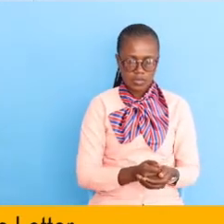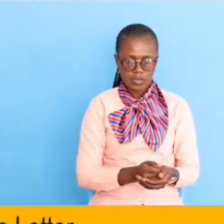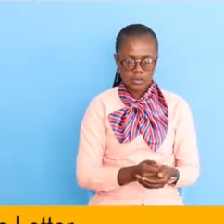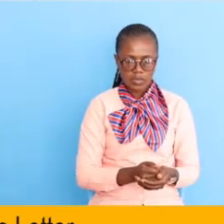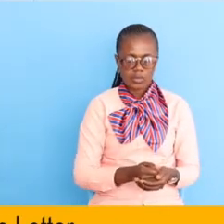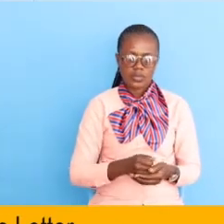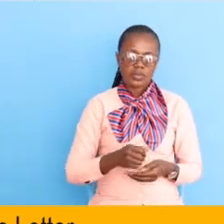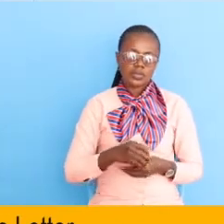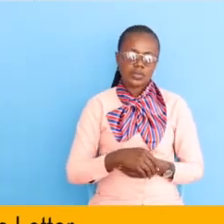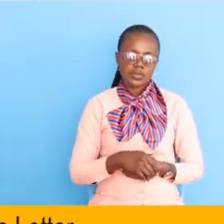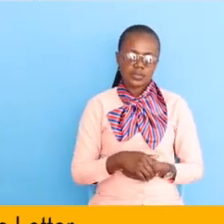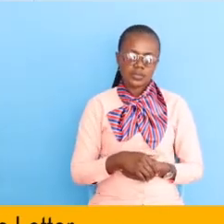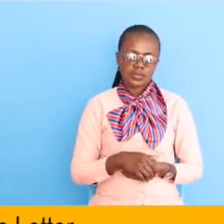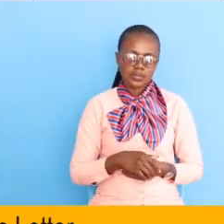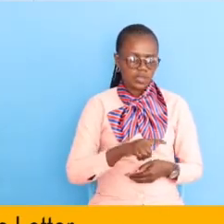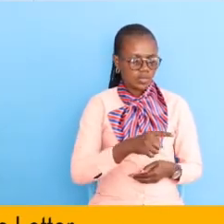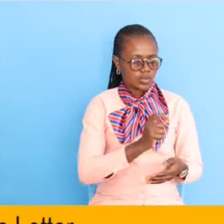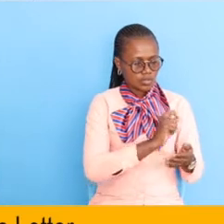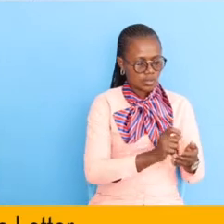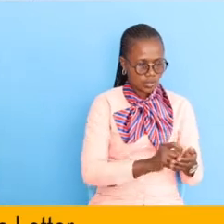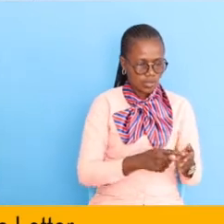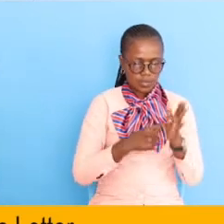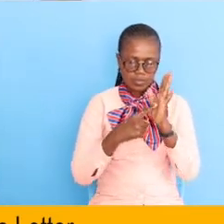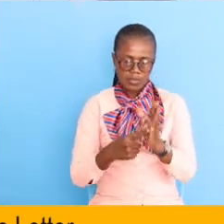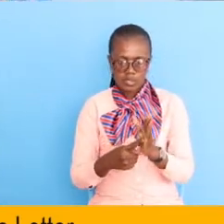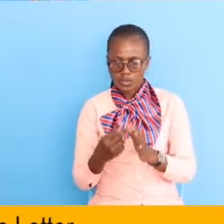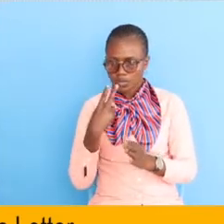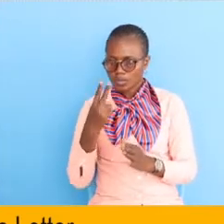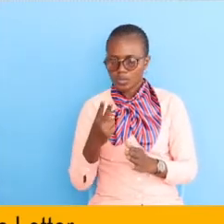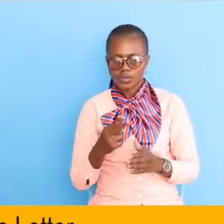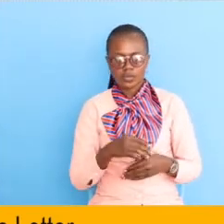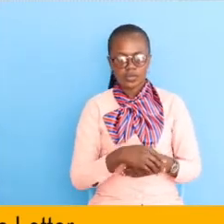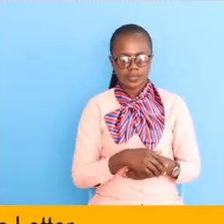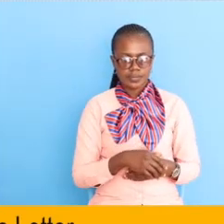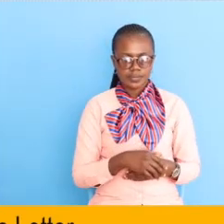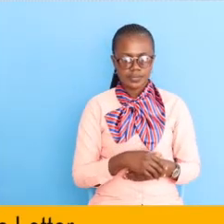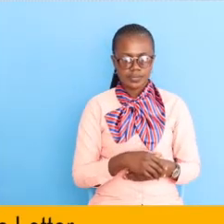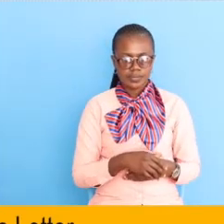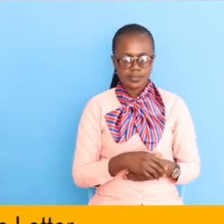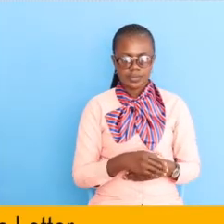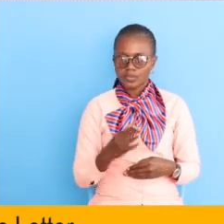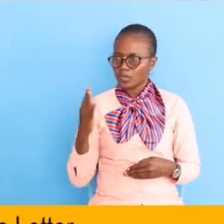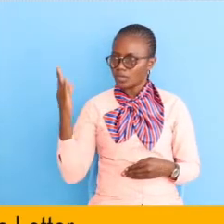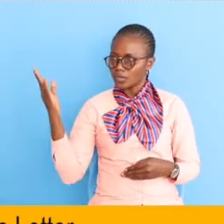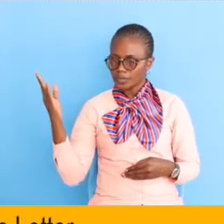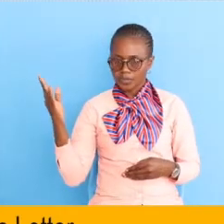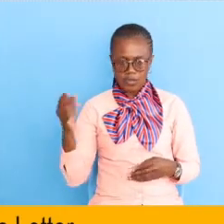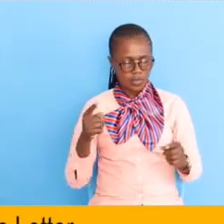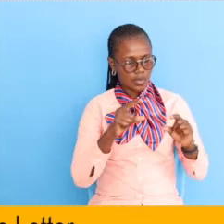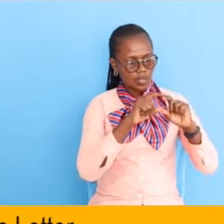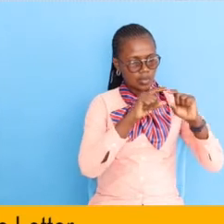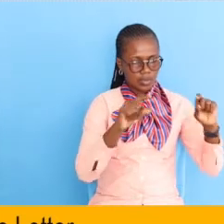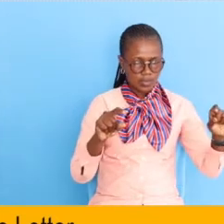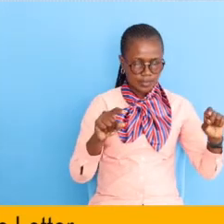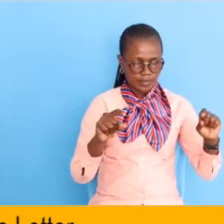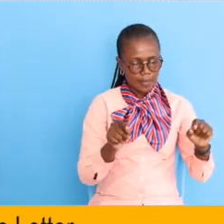Again, in the example, we saw that the heading was underlined, but this one has not